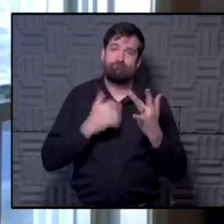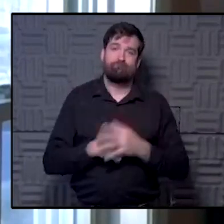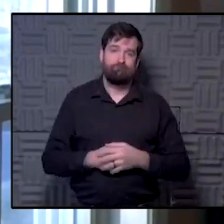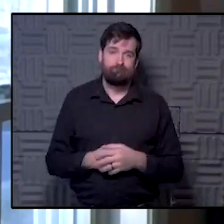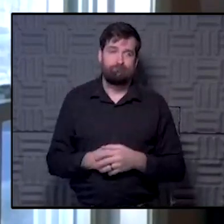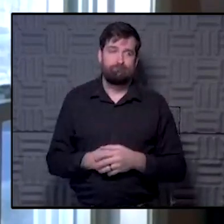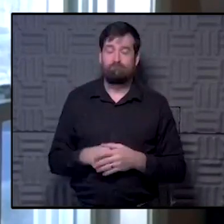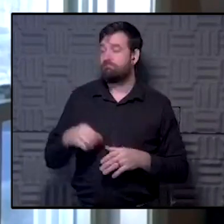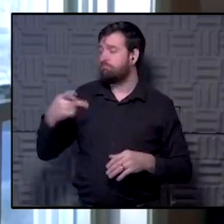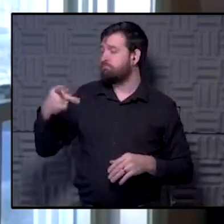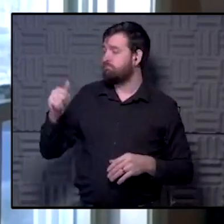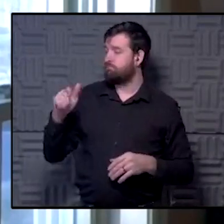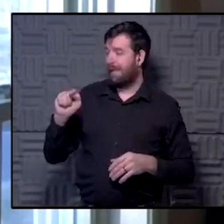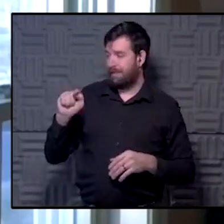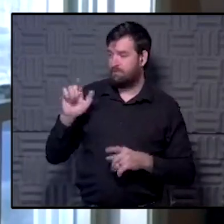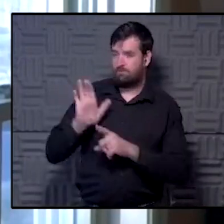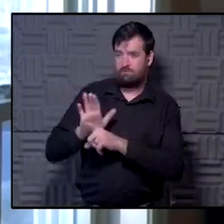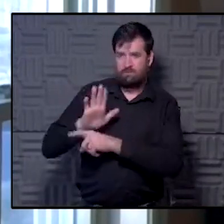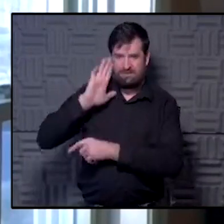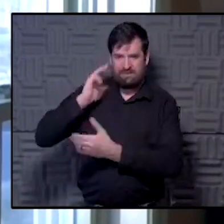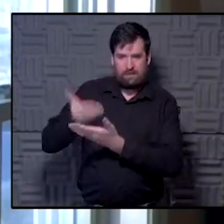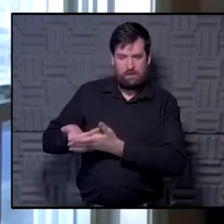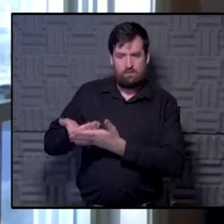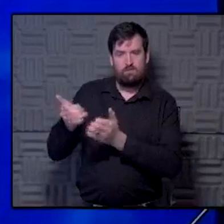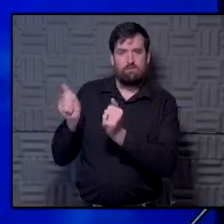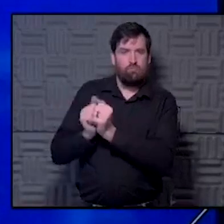All right. Pat has a son with medical